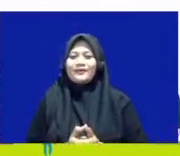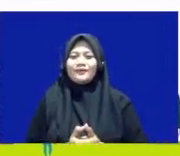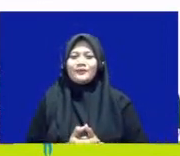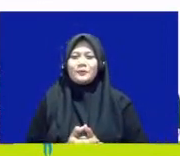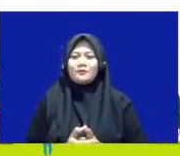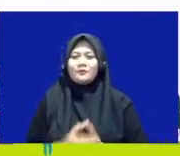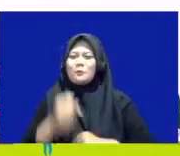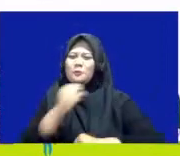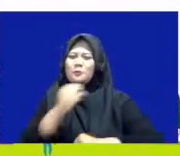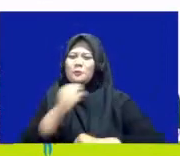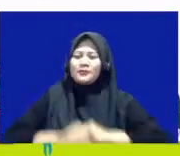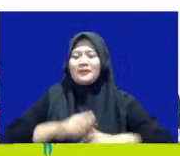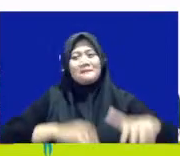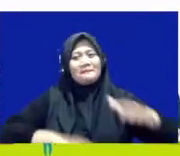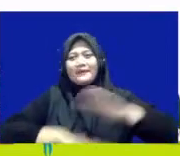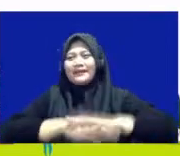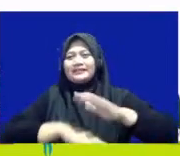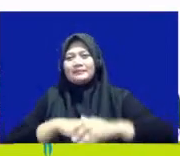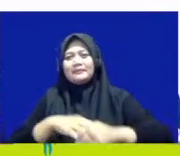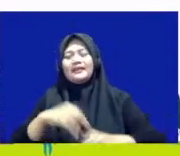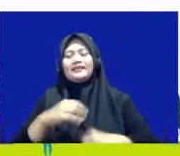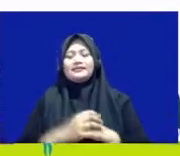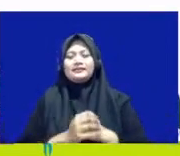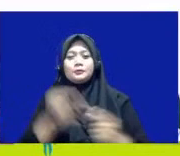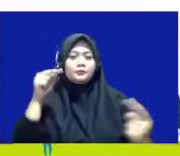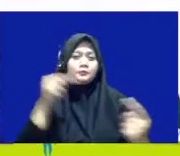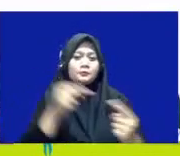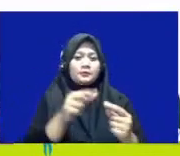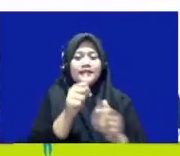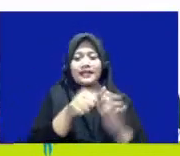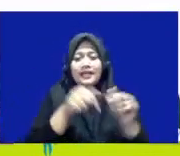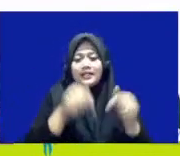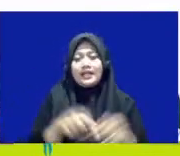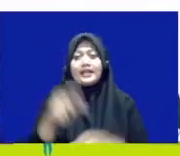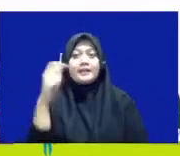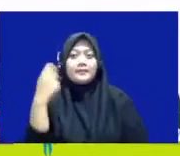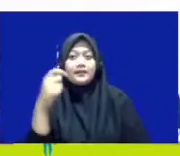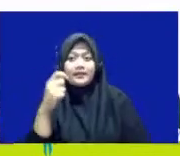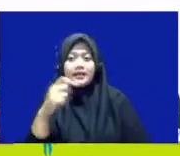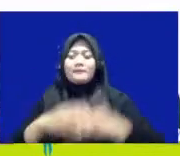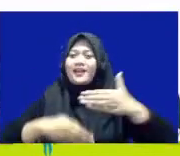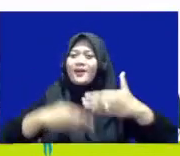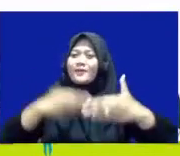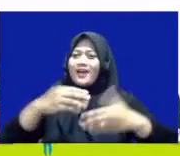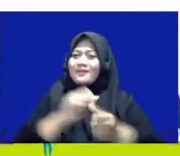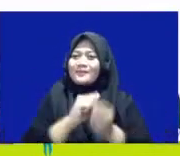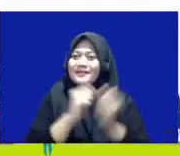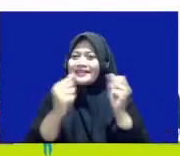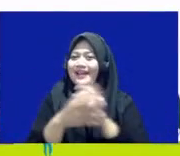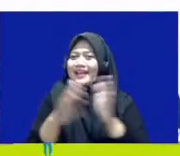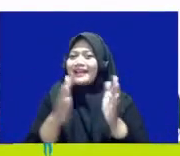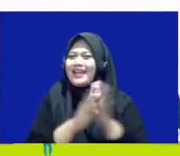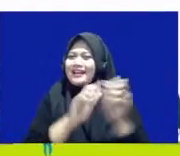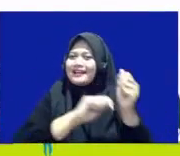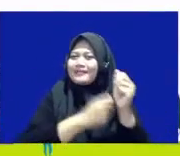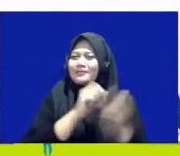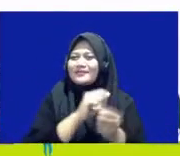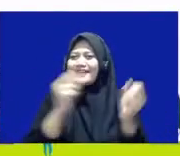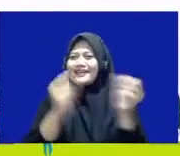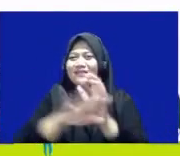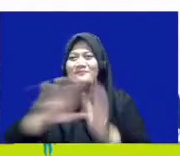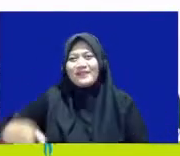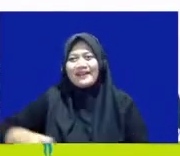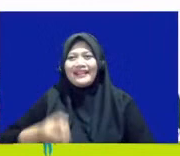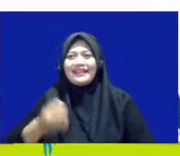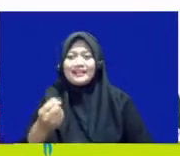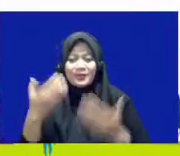from the Ministry of Disaster Management and Response in Bangladesh for being available and really engaging positively in